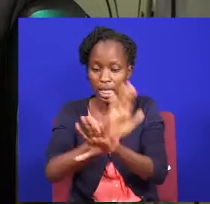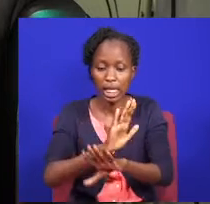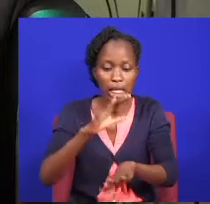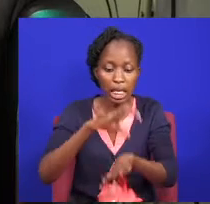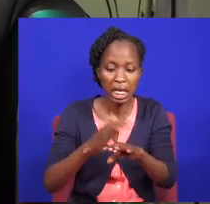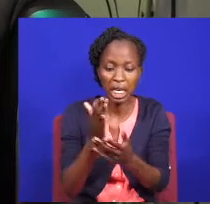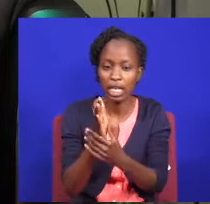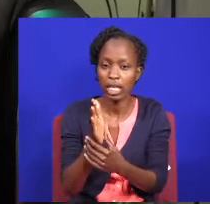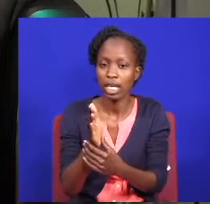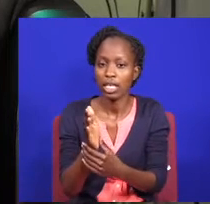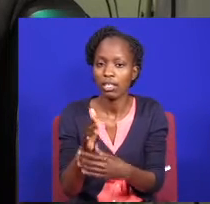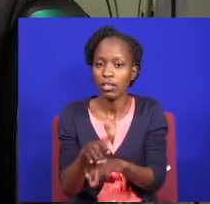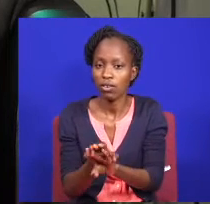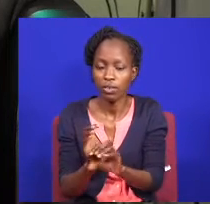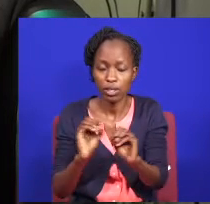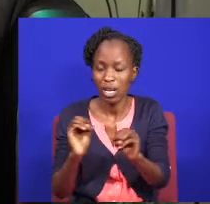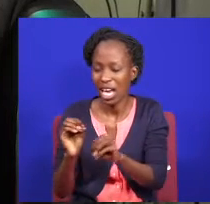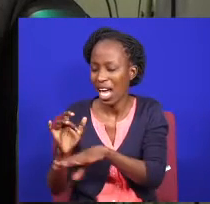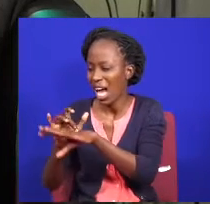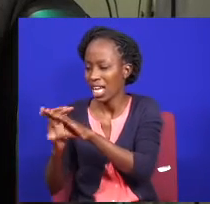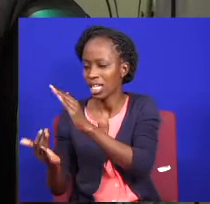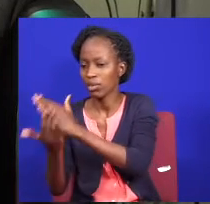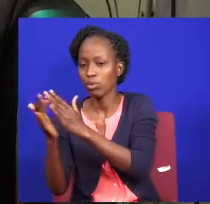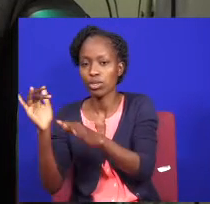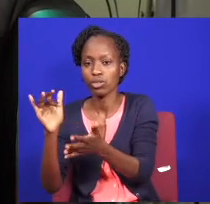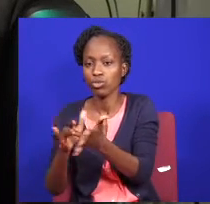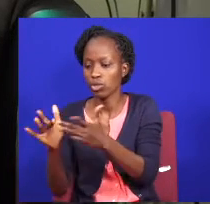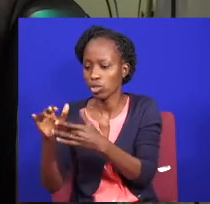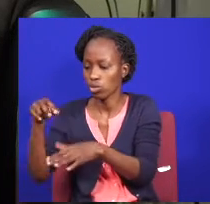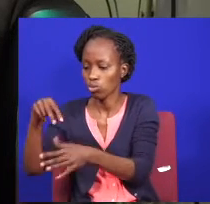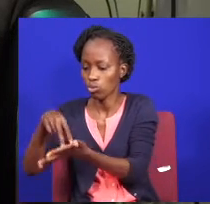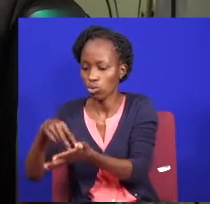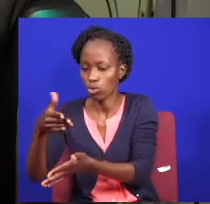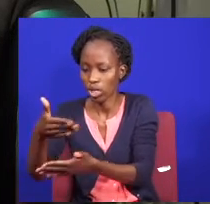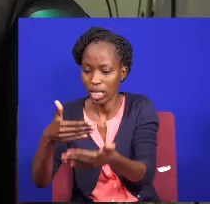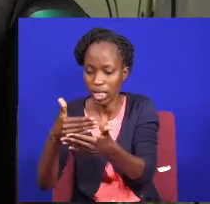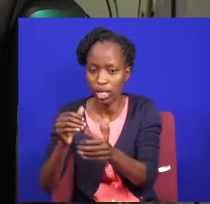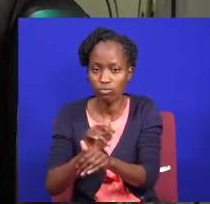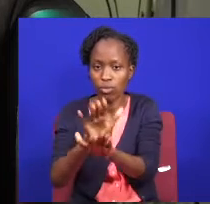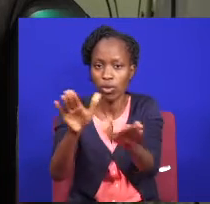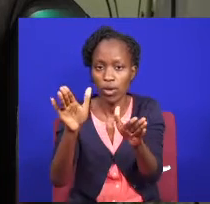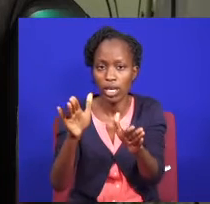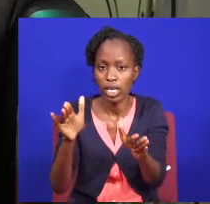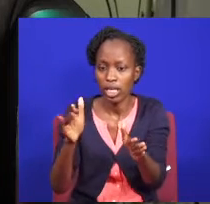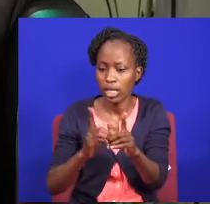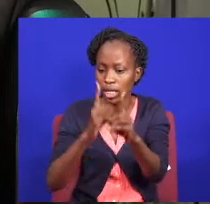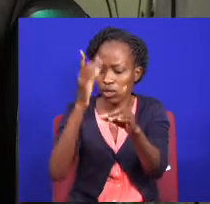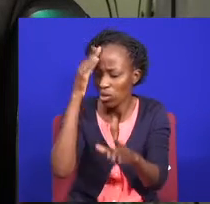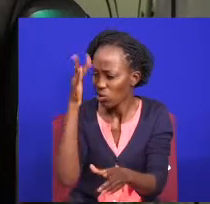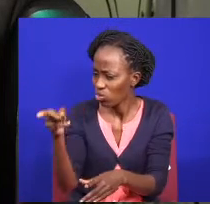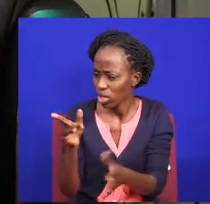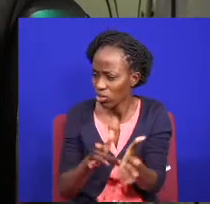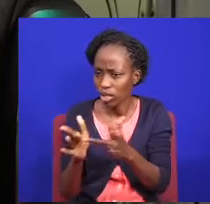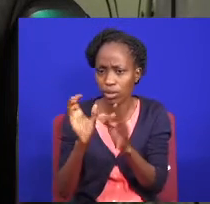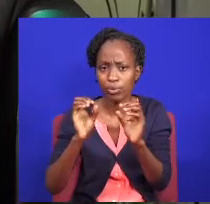anything. Early in the morning, Jesus stood on the shore, but the disciples did not realize that it was Jesus.